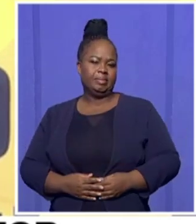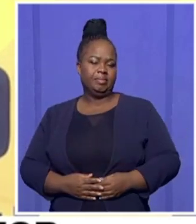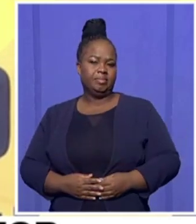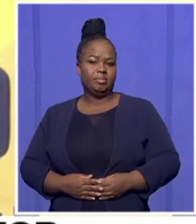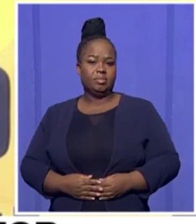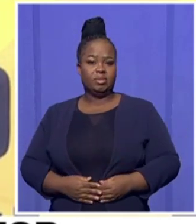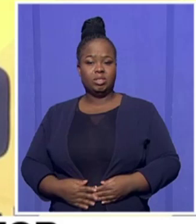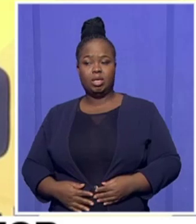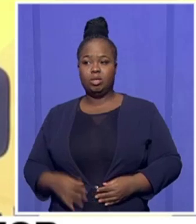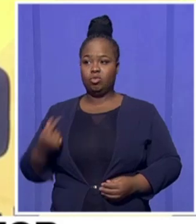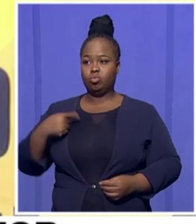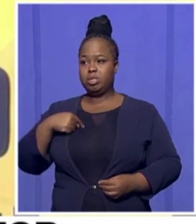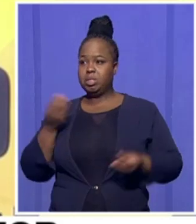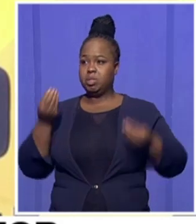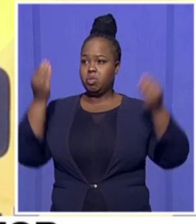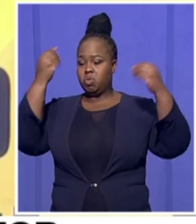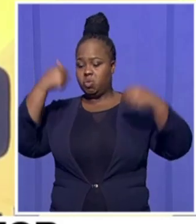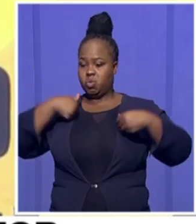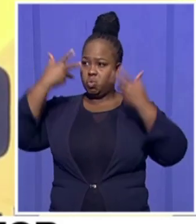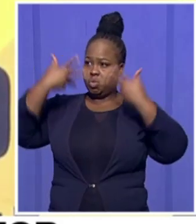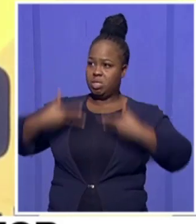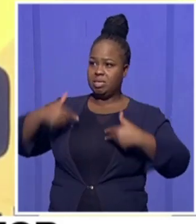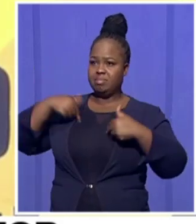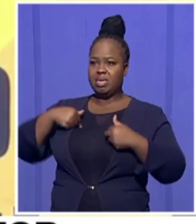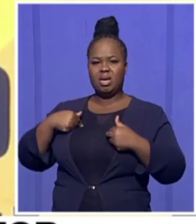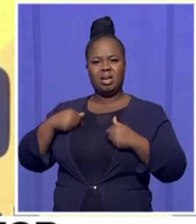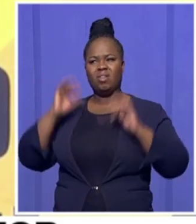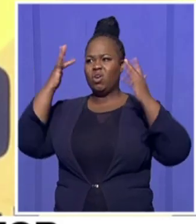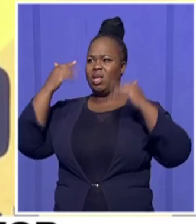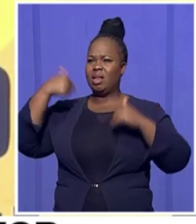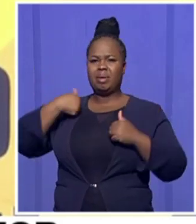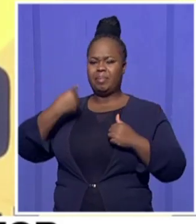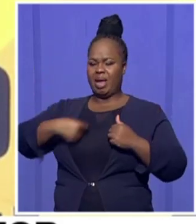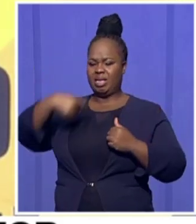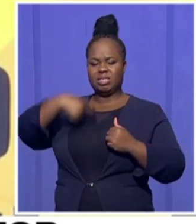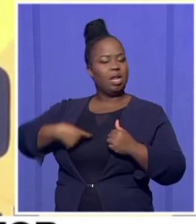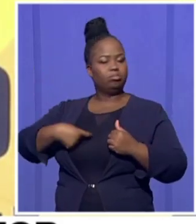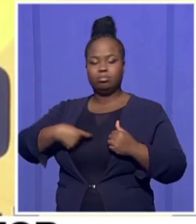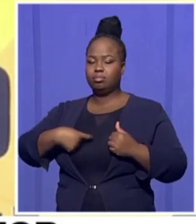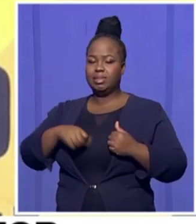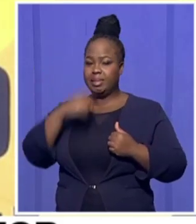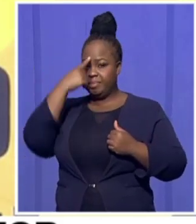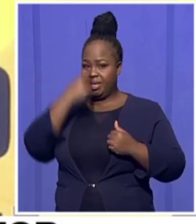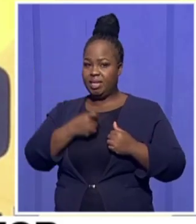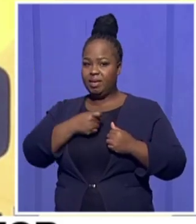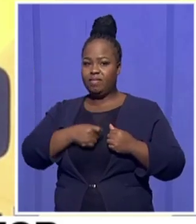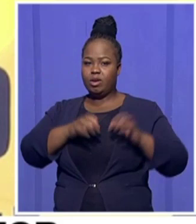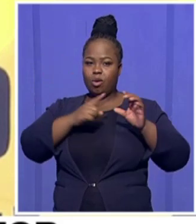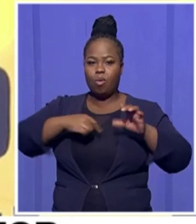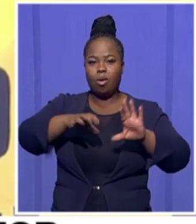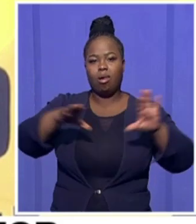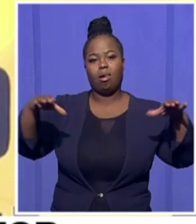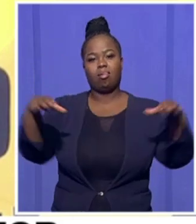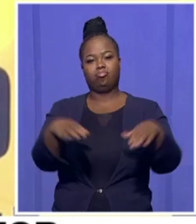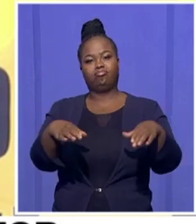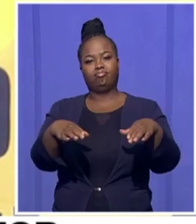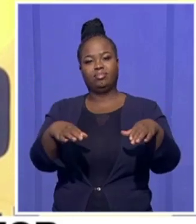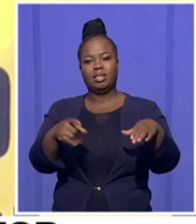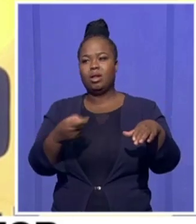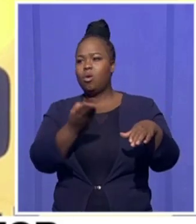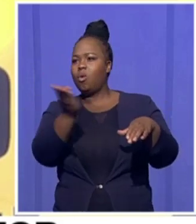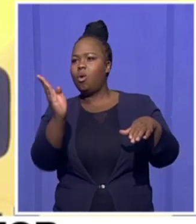personal glory. He believed in the power of the collective. He had a way of making others